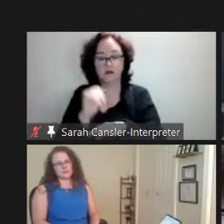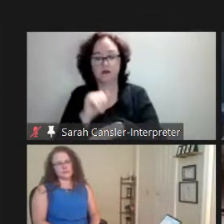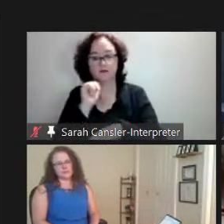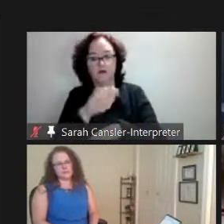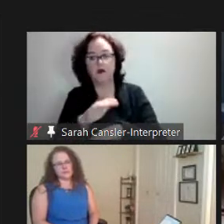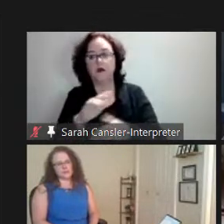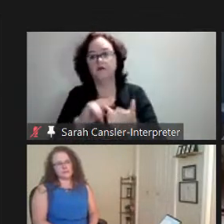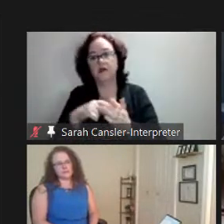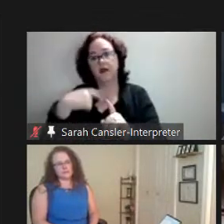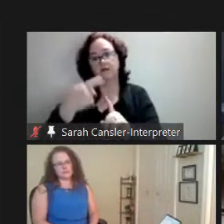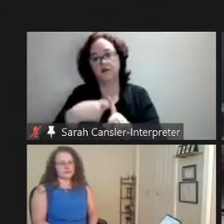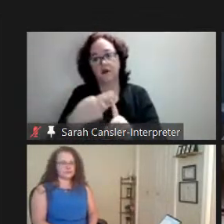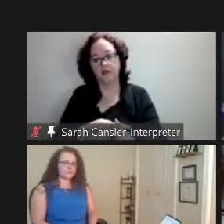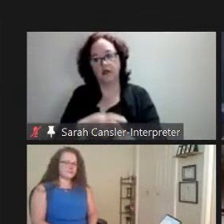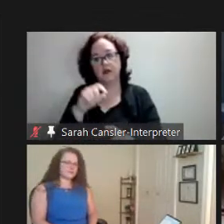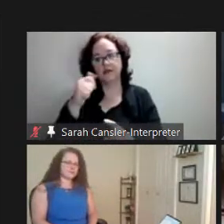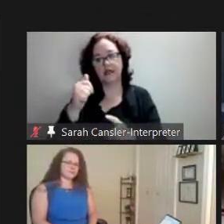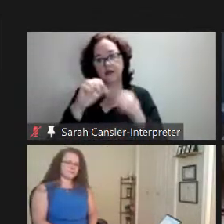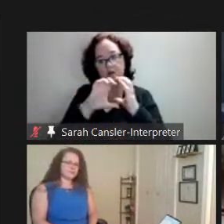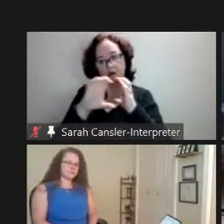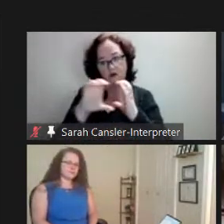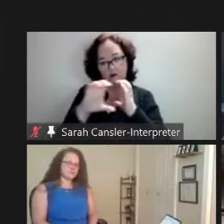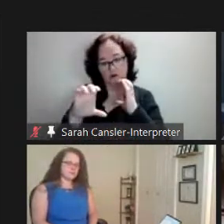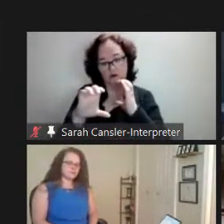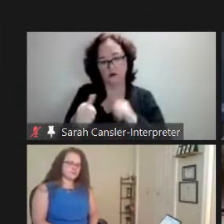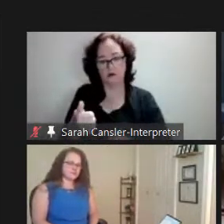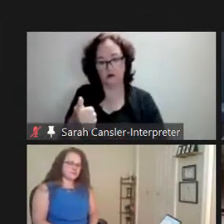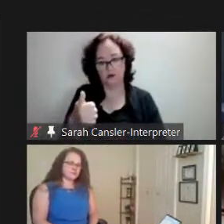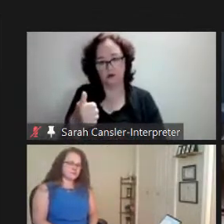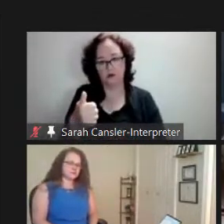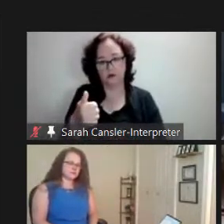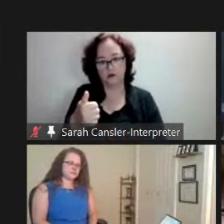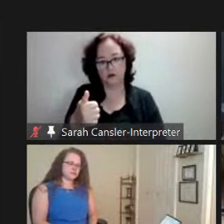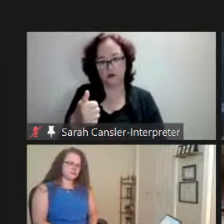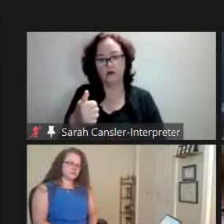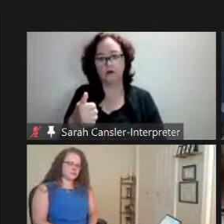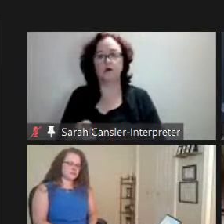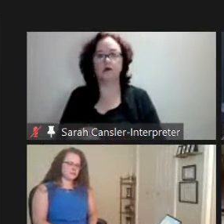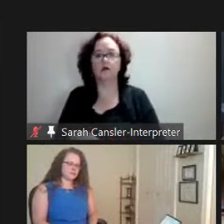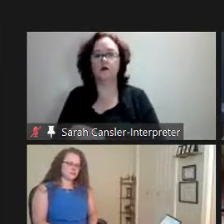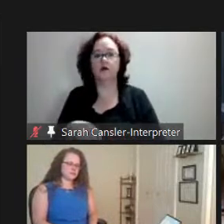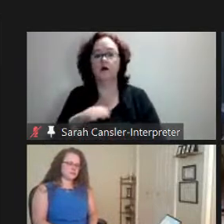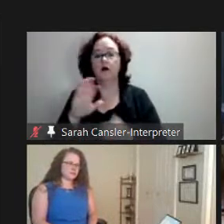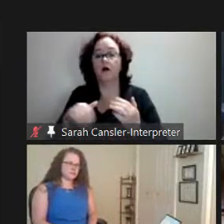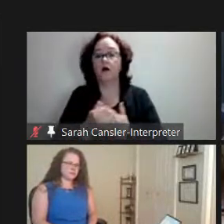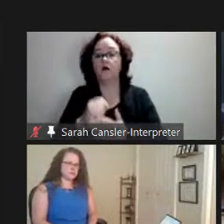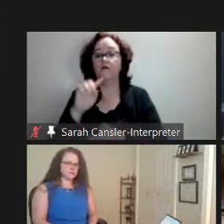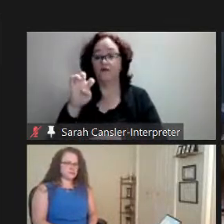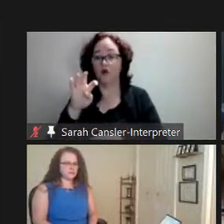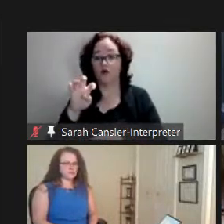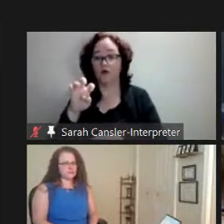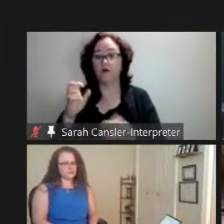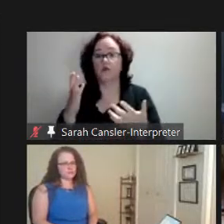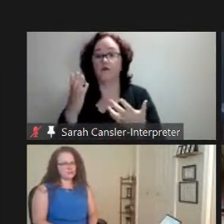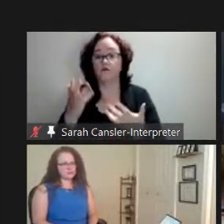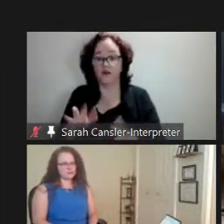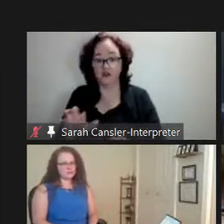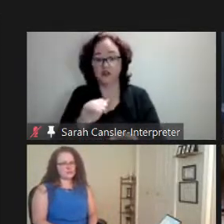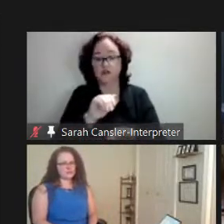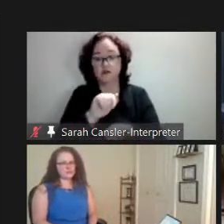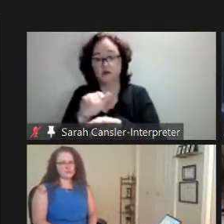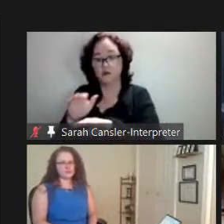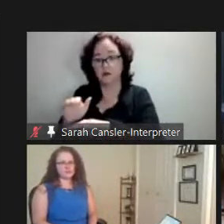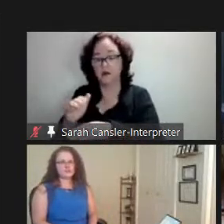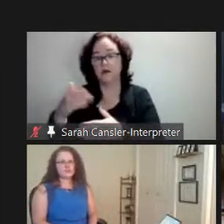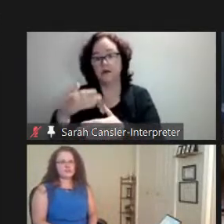month. And ballpark estimate, we'll get all 400 by the end of 2024.